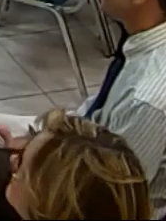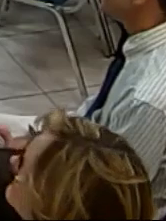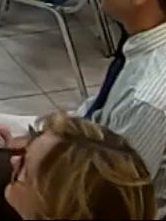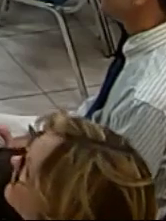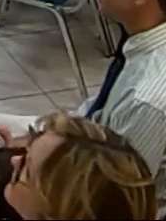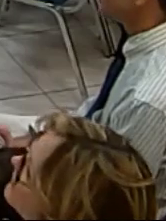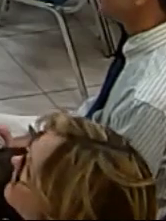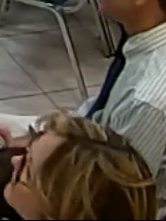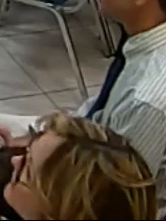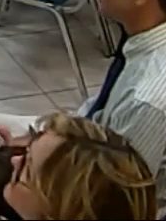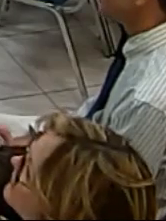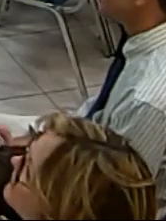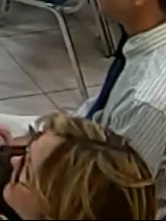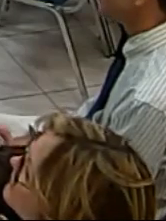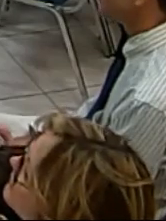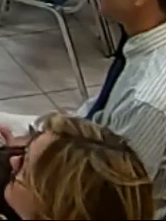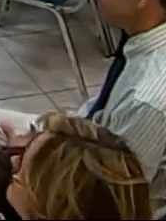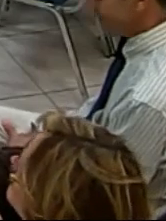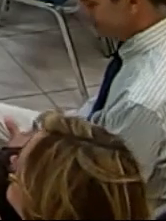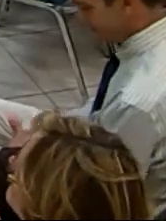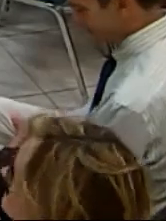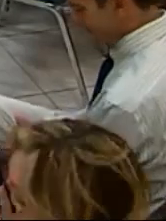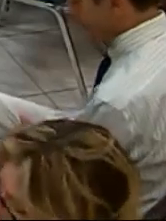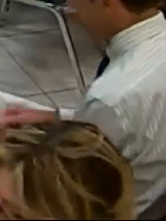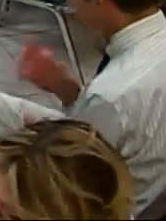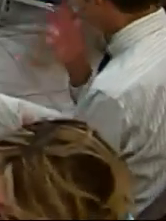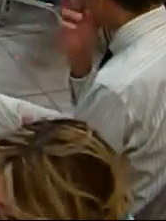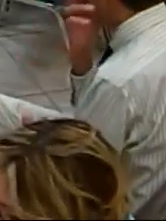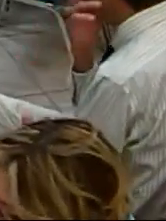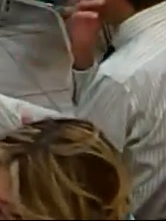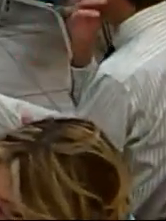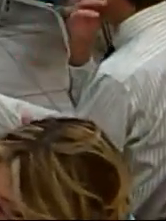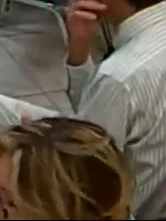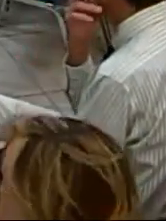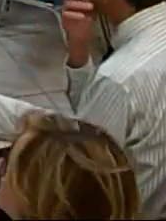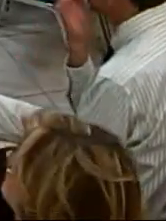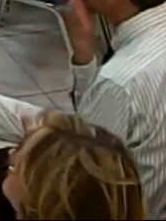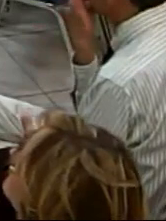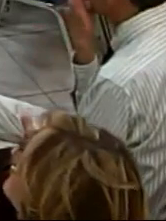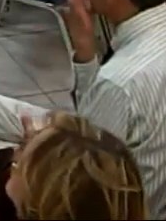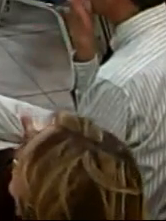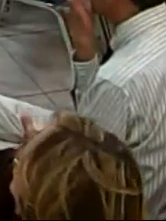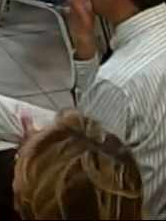him. You know, Elias, yeah, happy birthday.